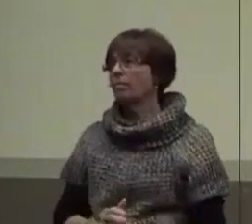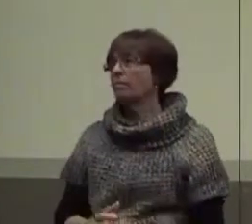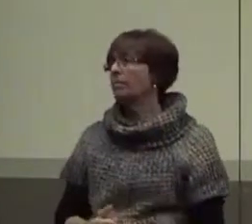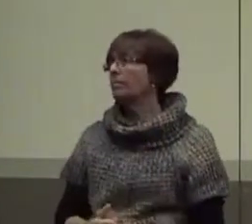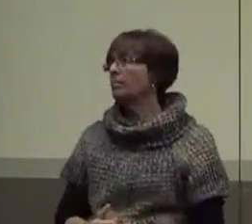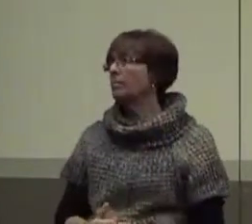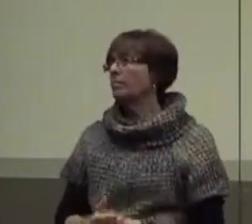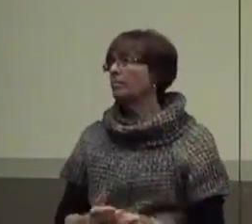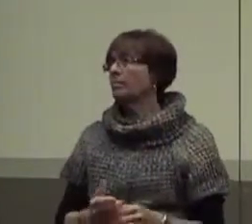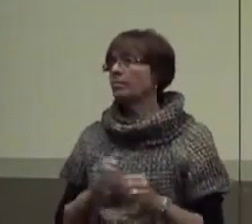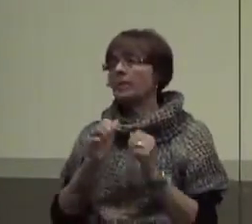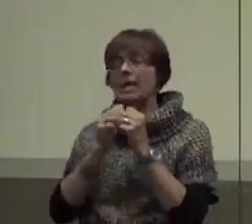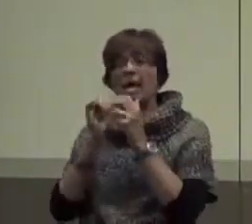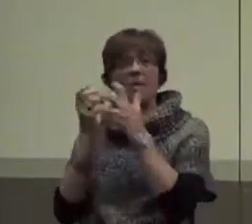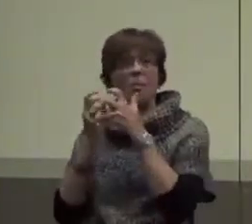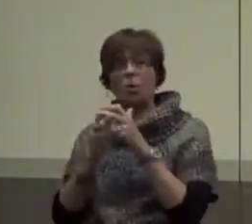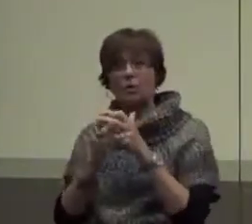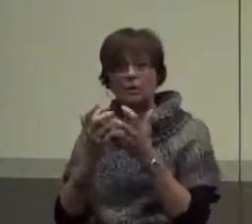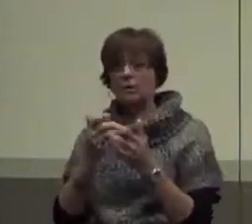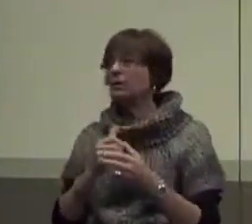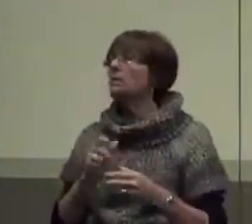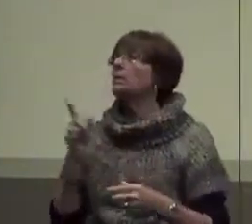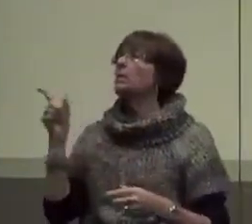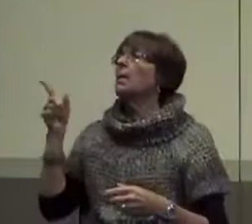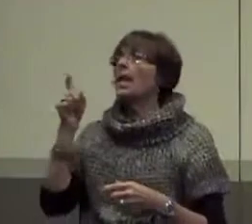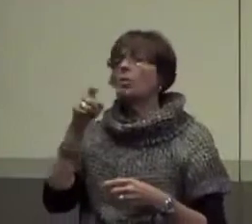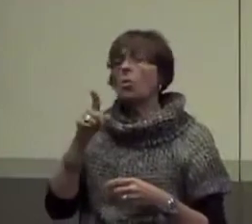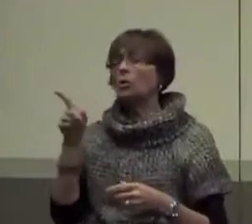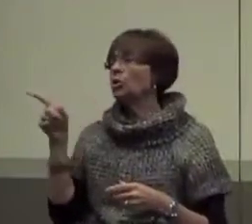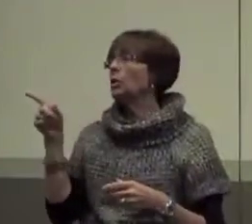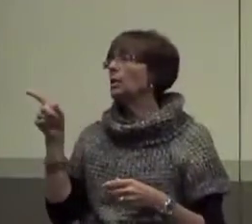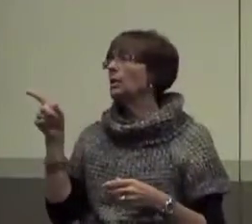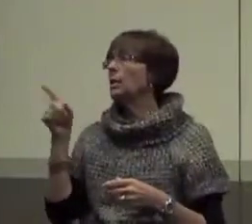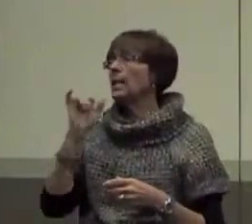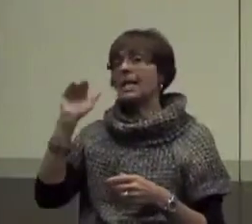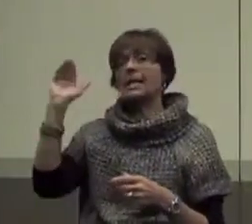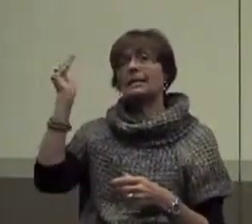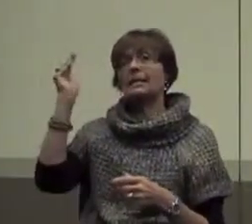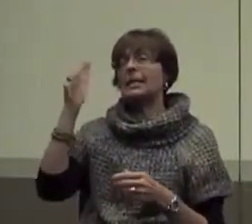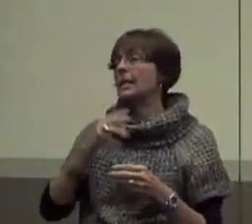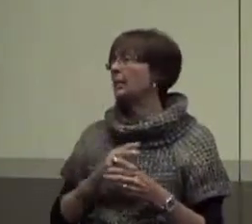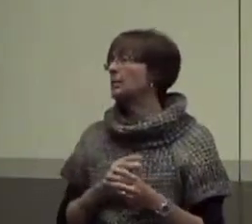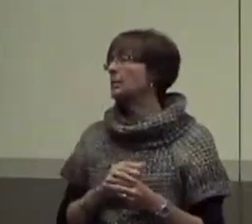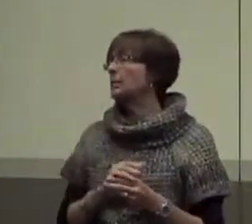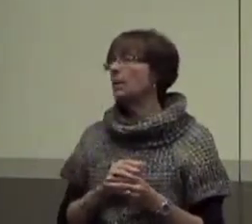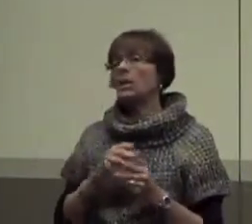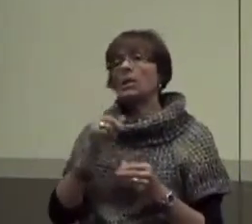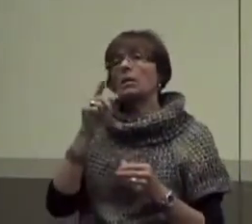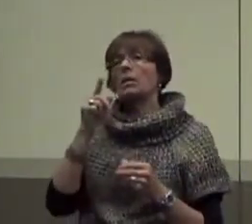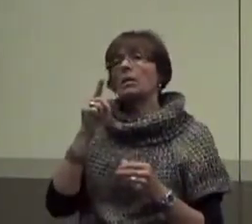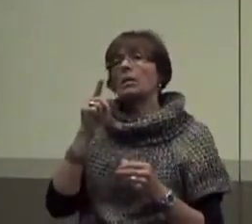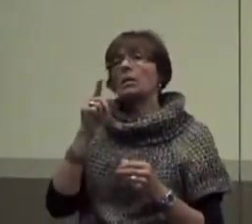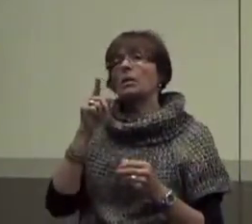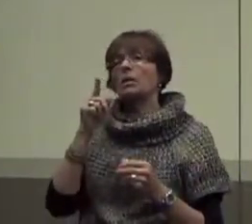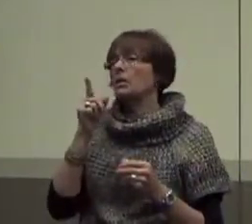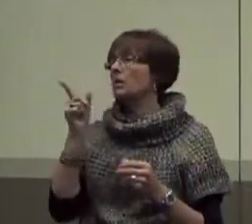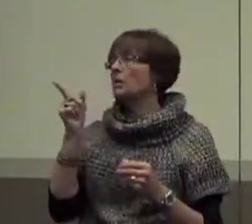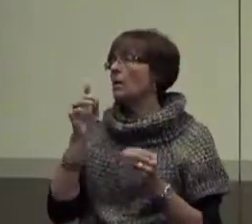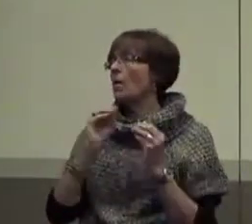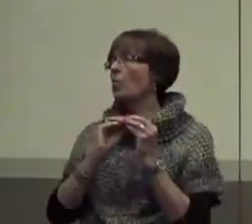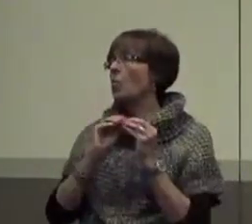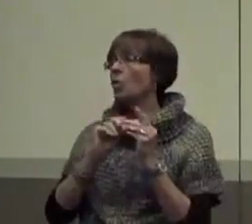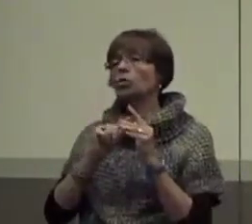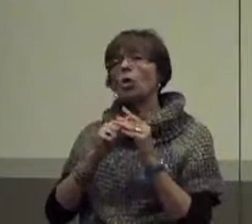Or how that works out? No? I have a question. Yes? It seems like here you start, it's more starting with